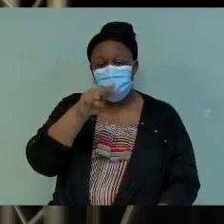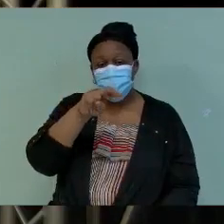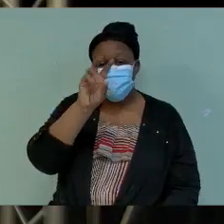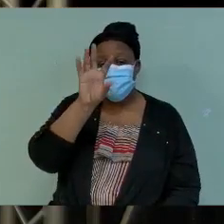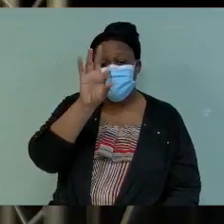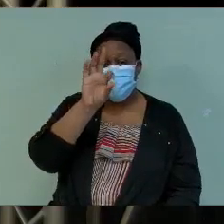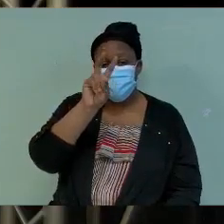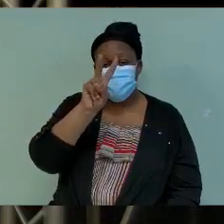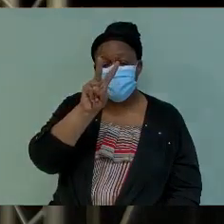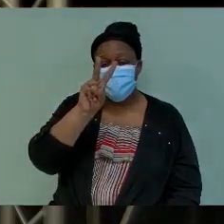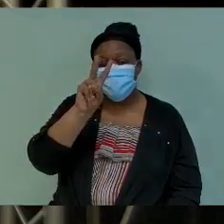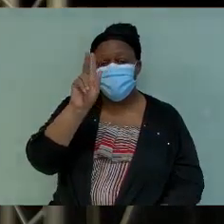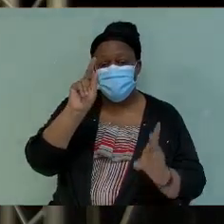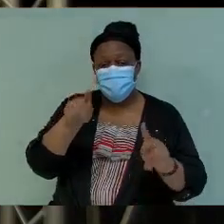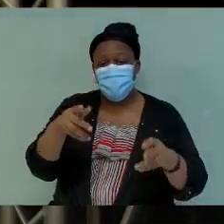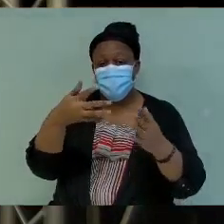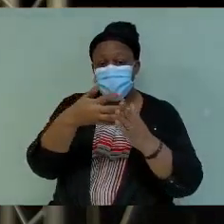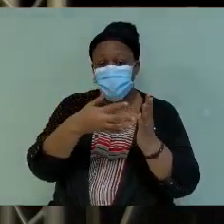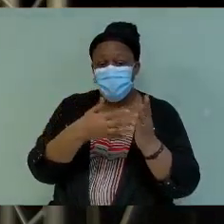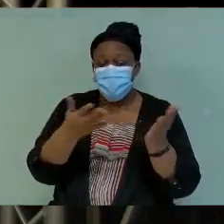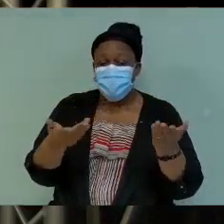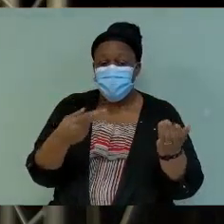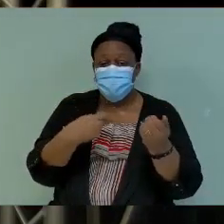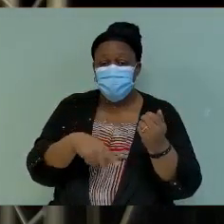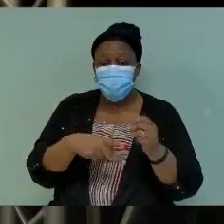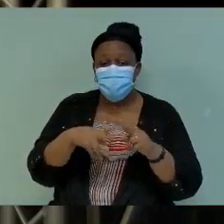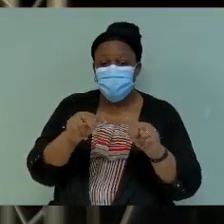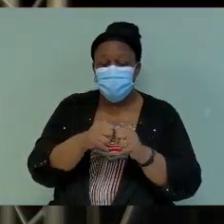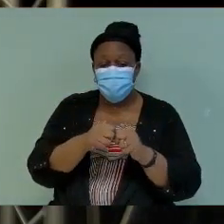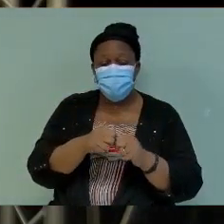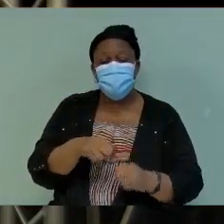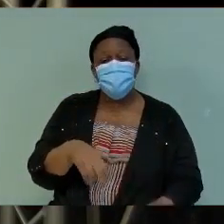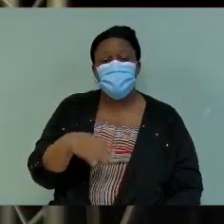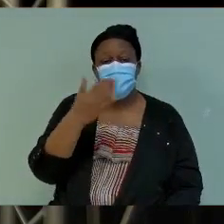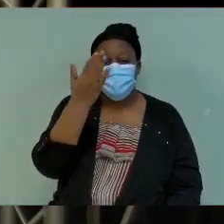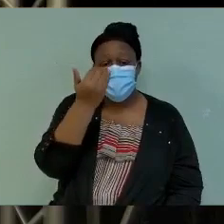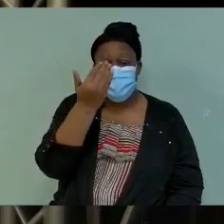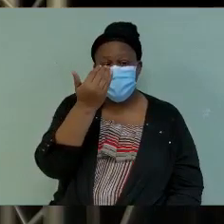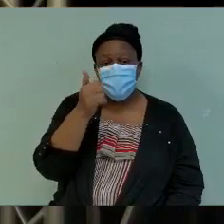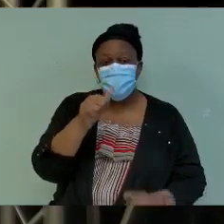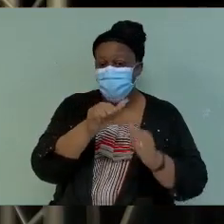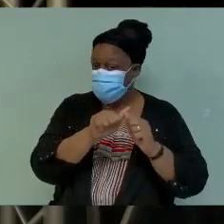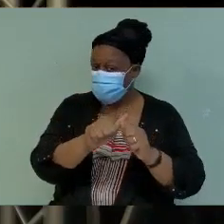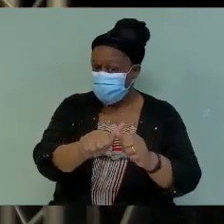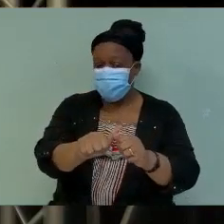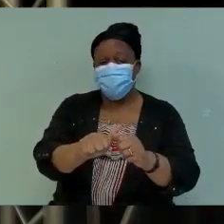292 persons have been tested, with 15 confirmed positive,